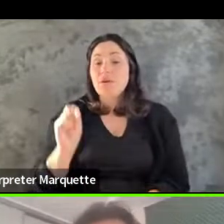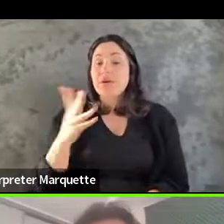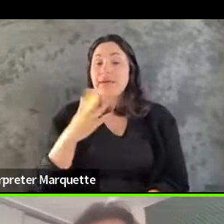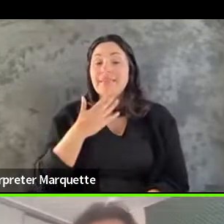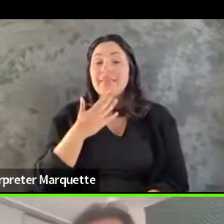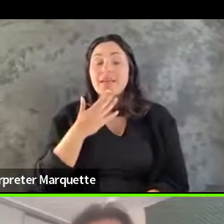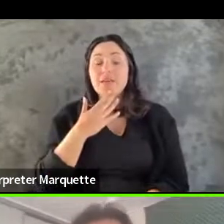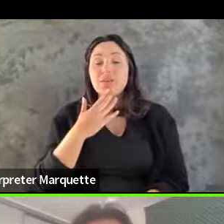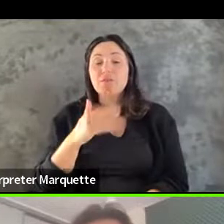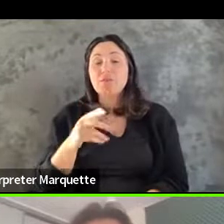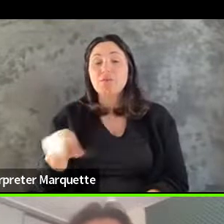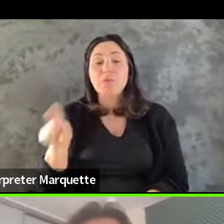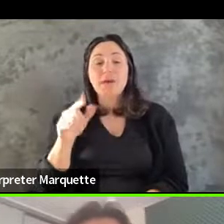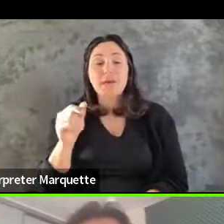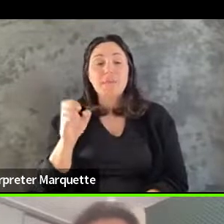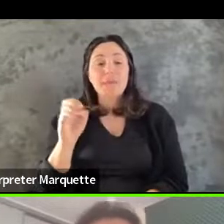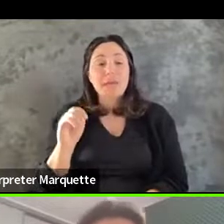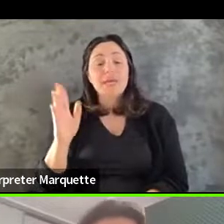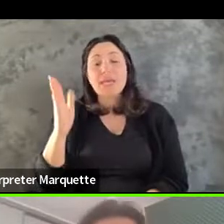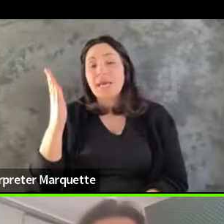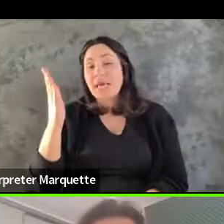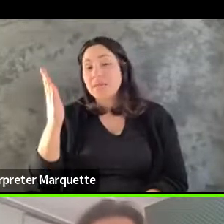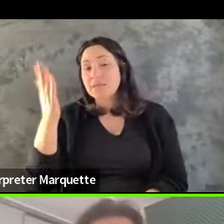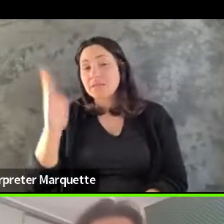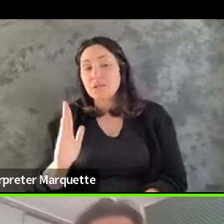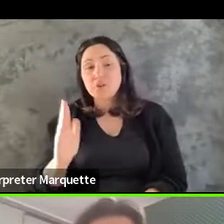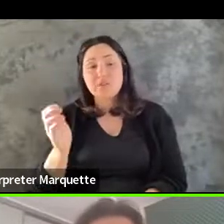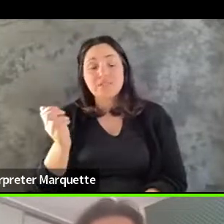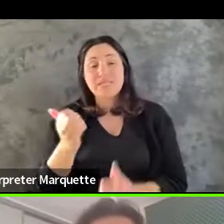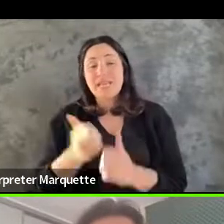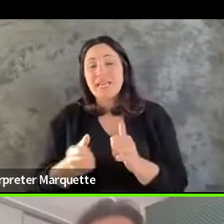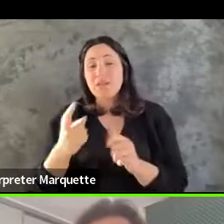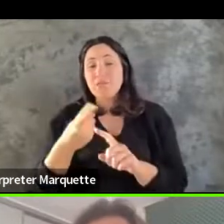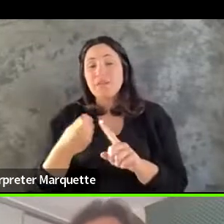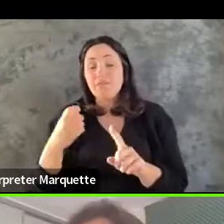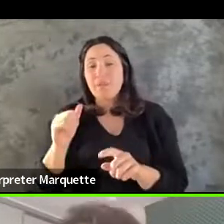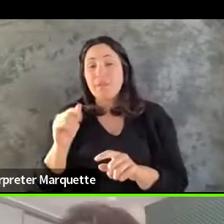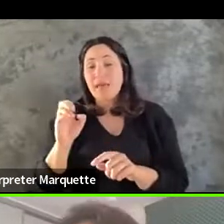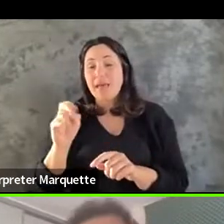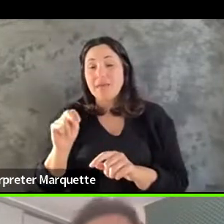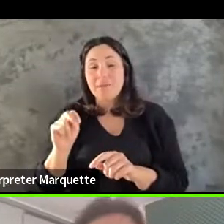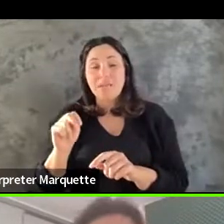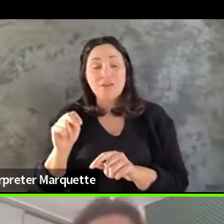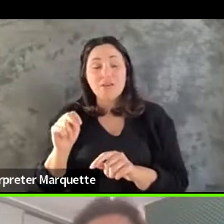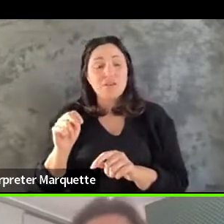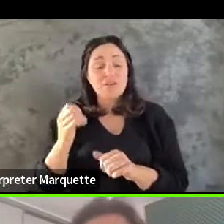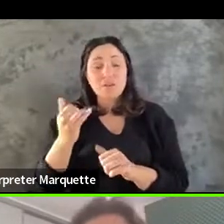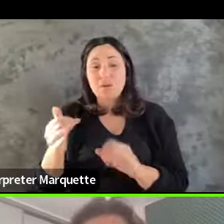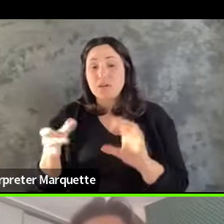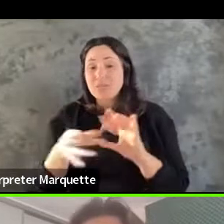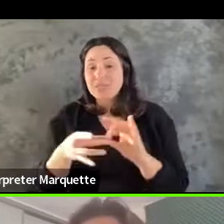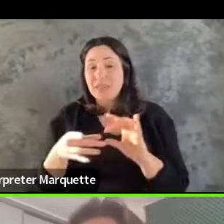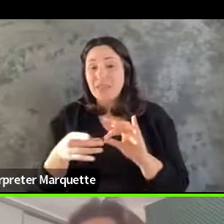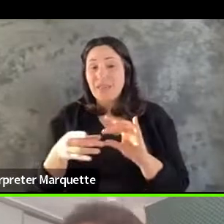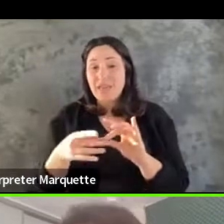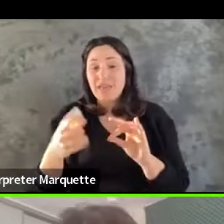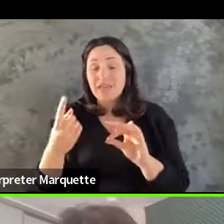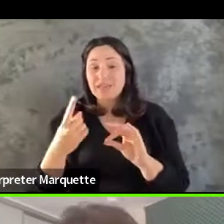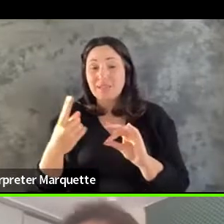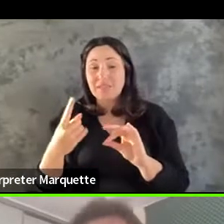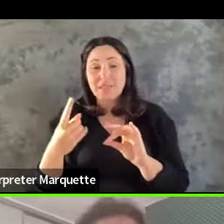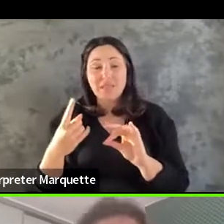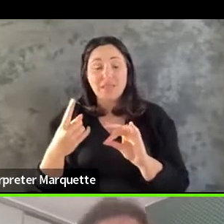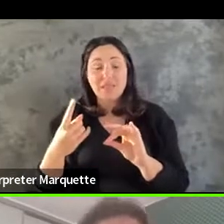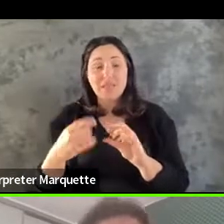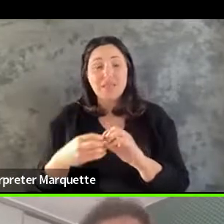much, administrators and speakers. Anybody from the administrators, do you guys want to say something at the end of